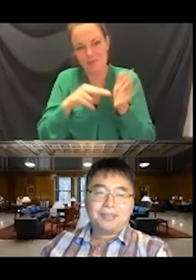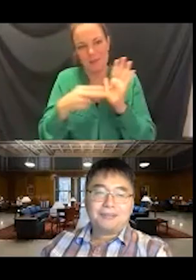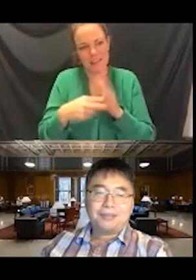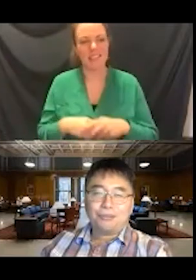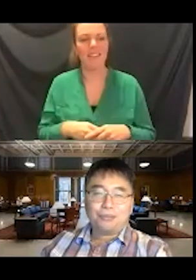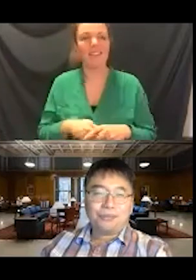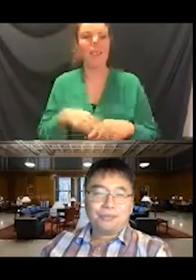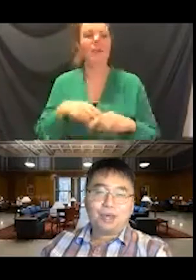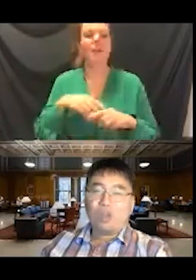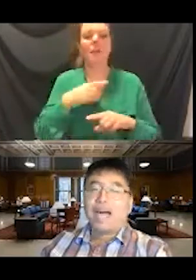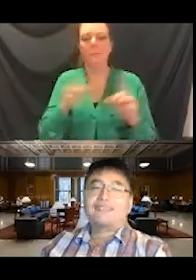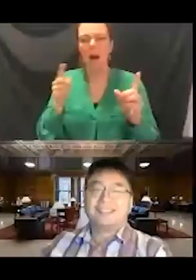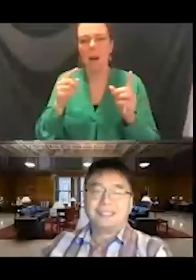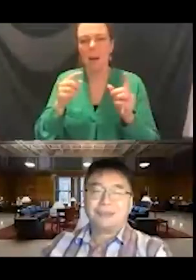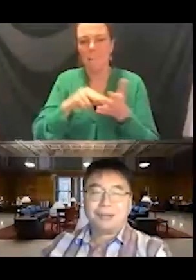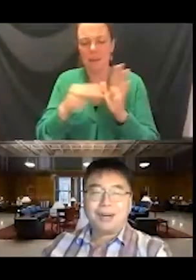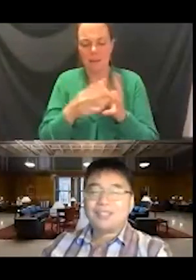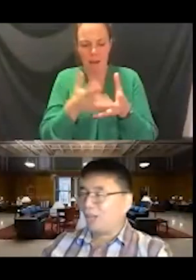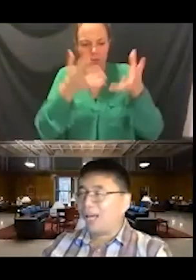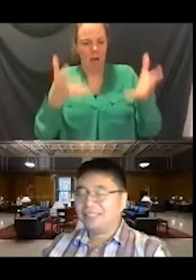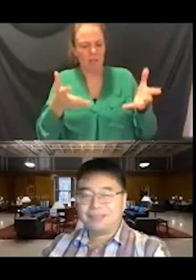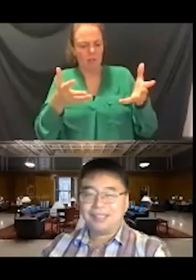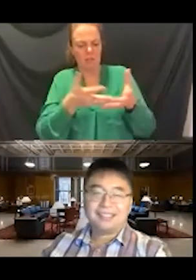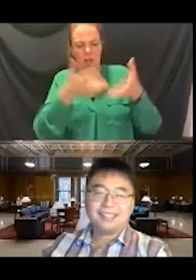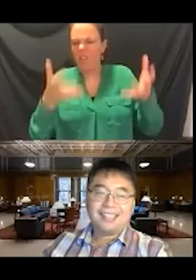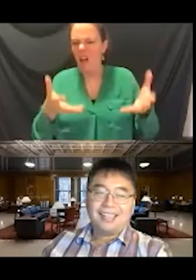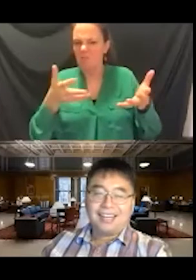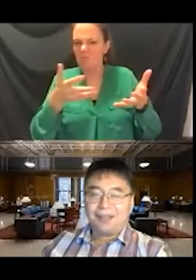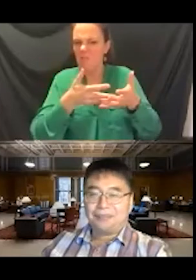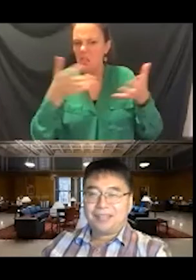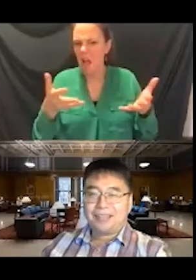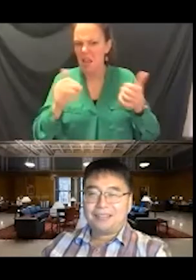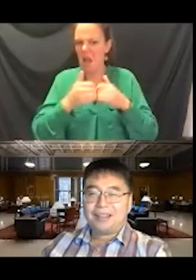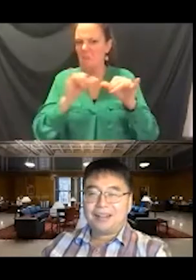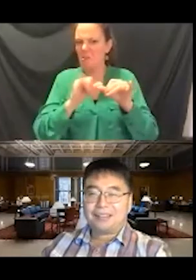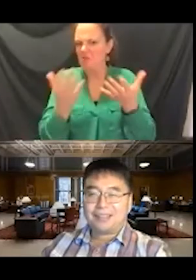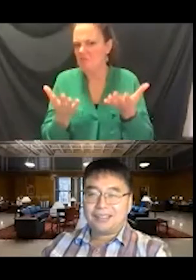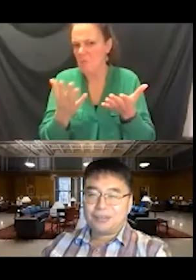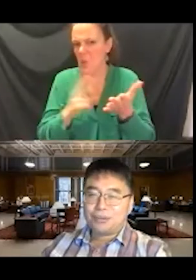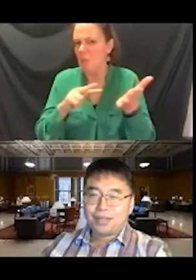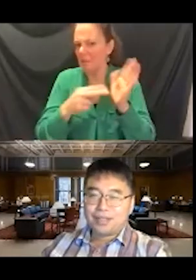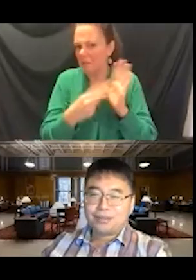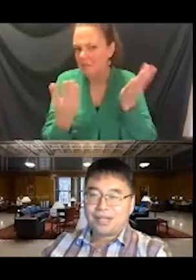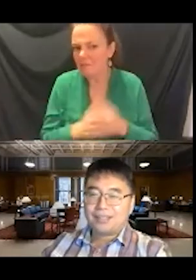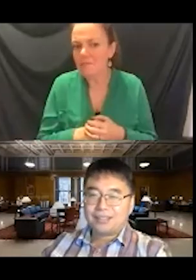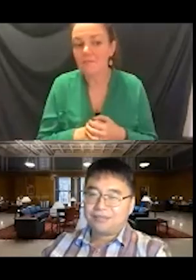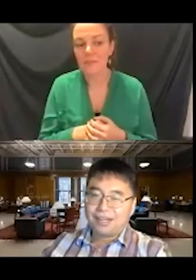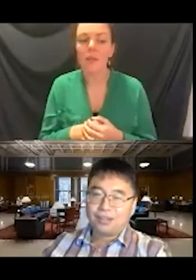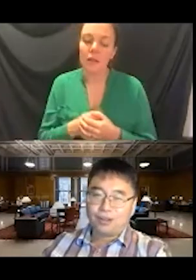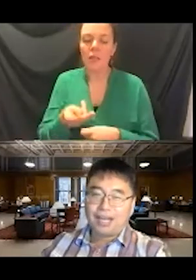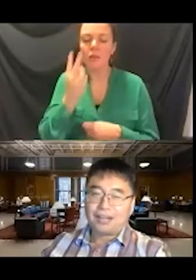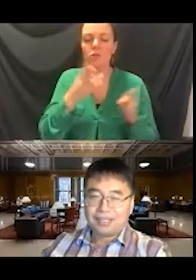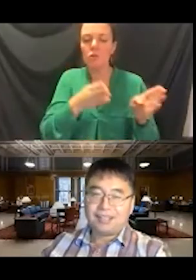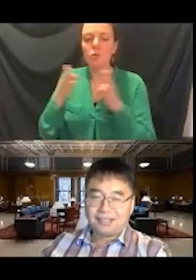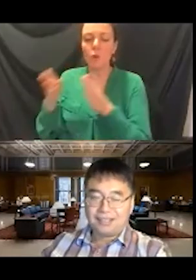But then, you know, what do we mean by a lot? What is a lot, right? And there are kind of two ways to kind of define